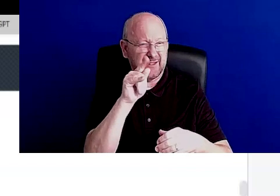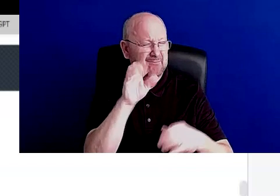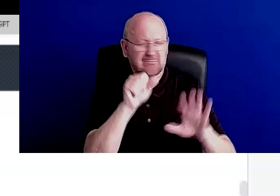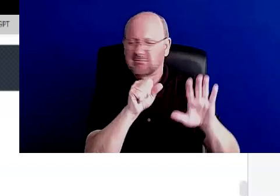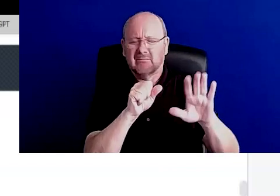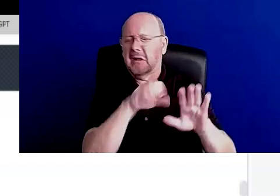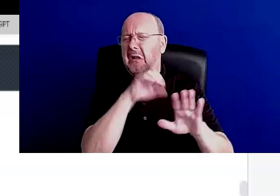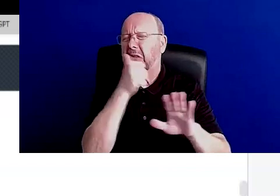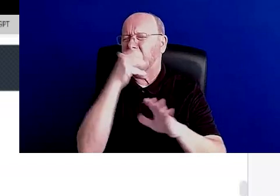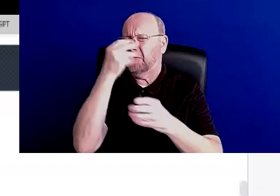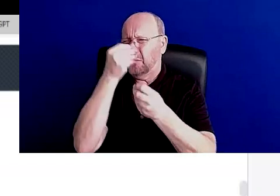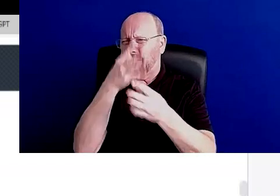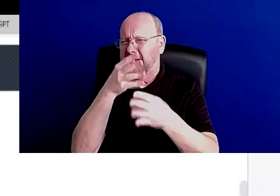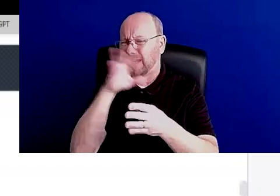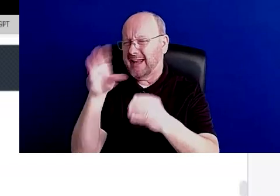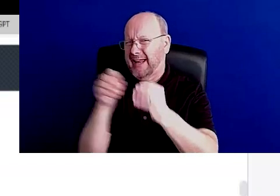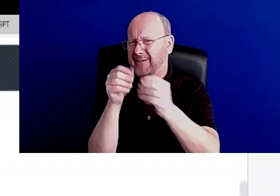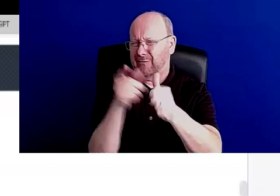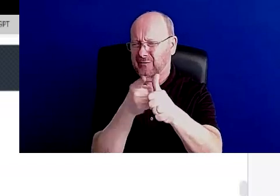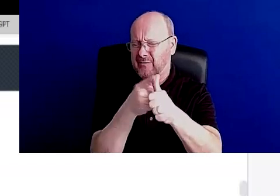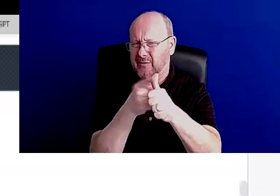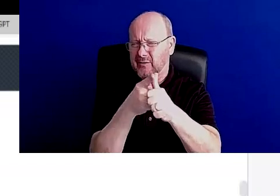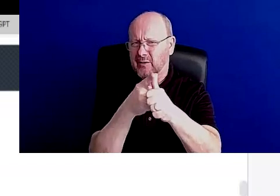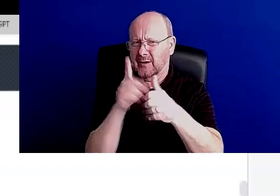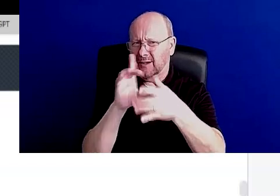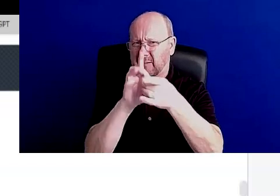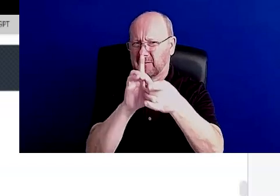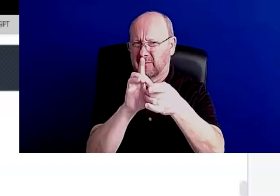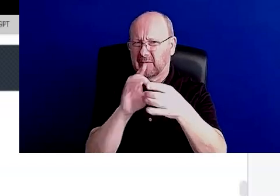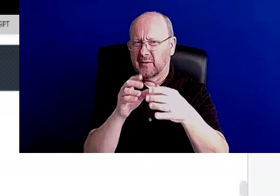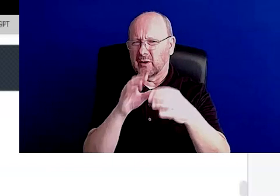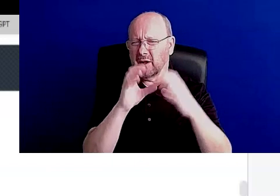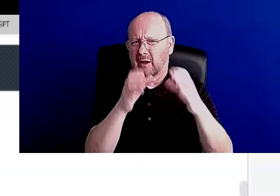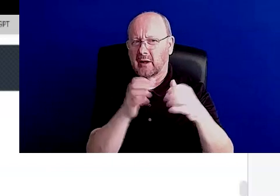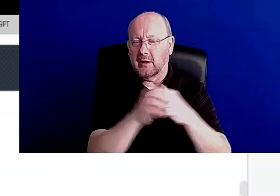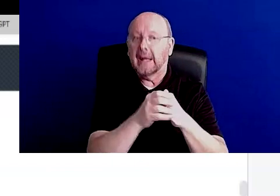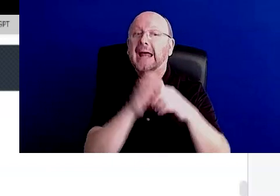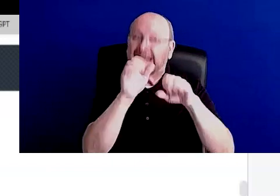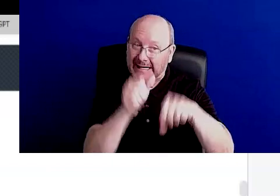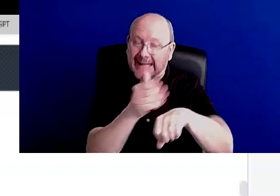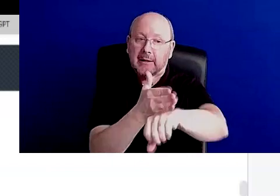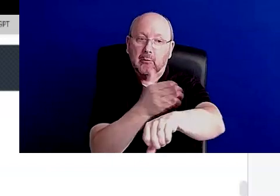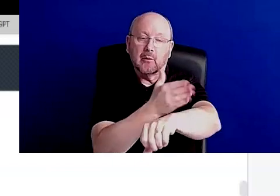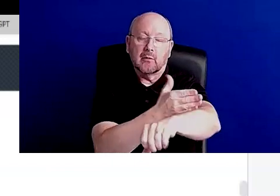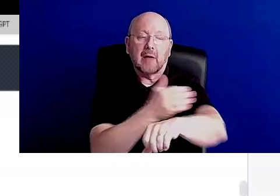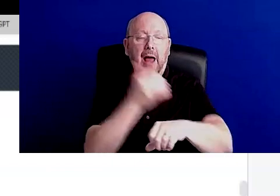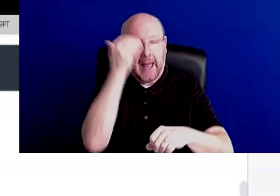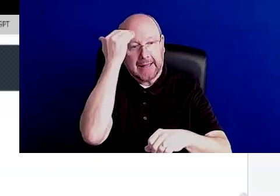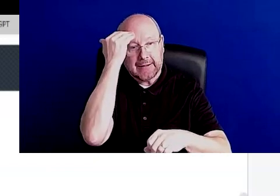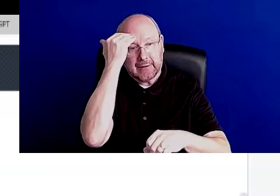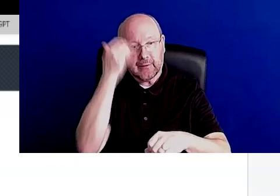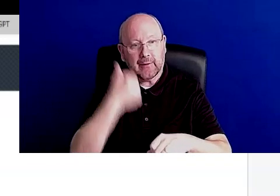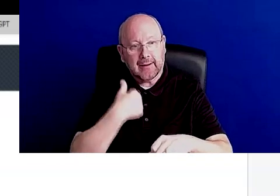to add that's very specific to the course, and it could be improved a lot as an expert in my field that I can recognize as I look through